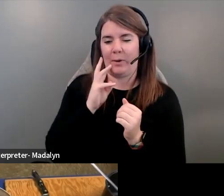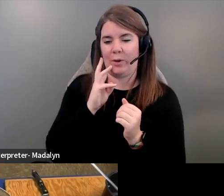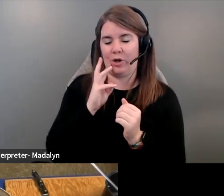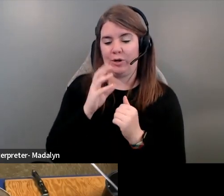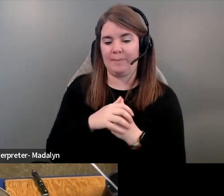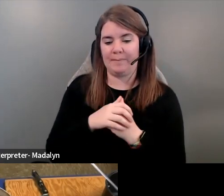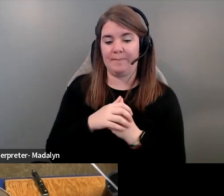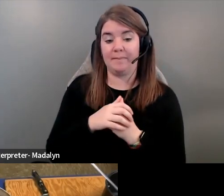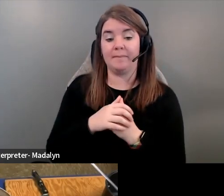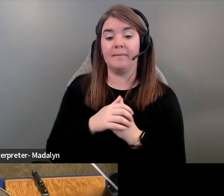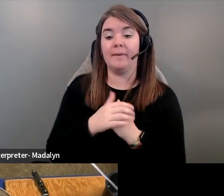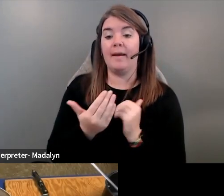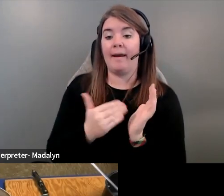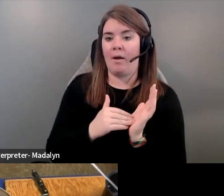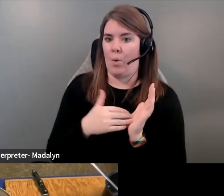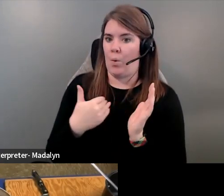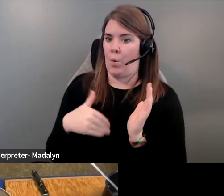And again, this makes a lot.